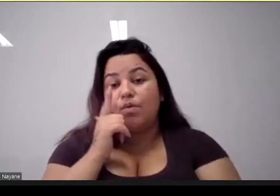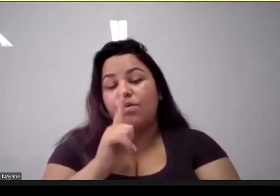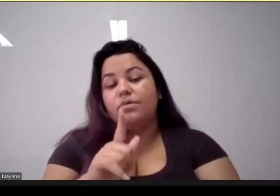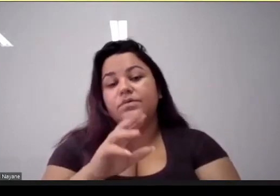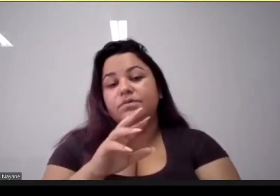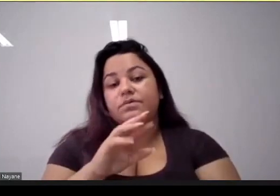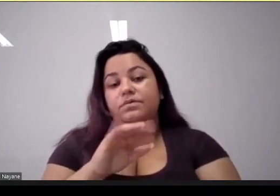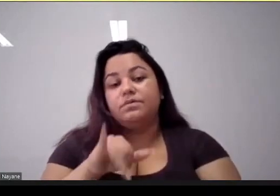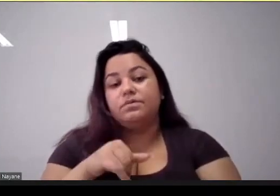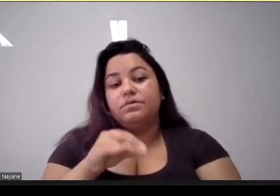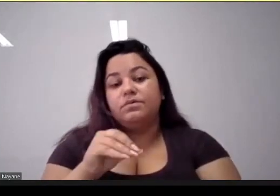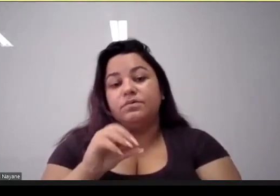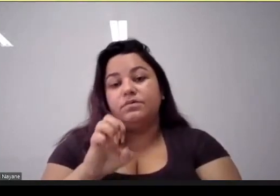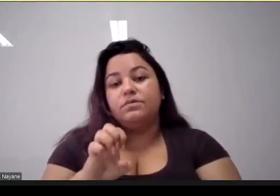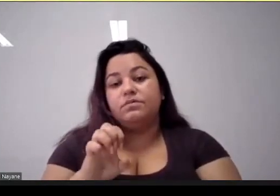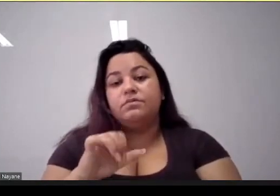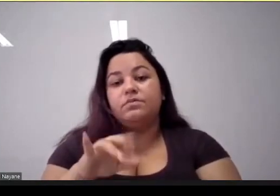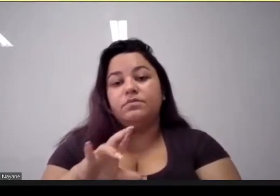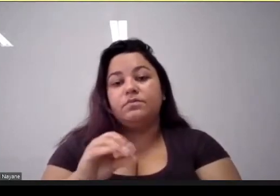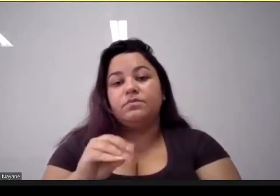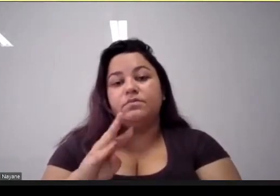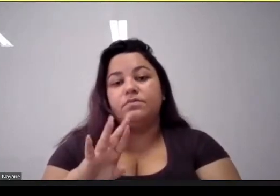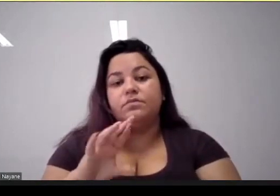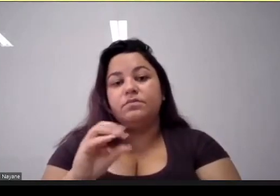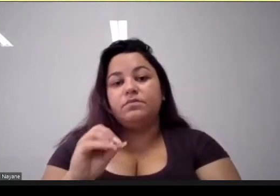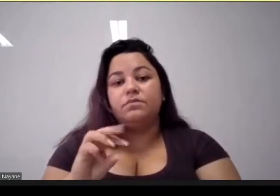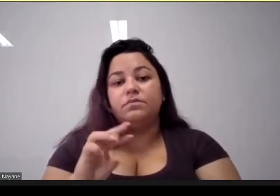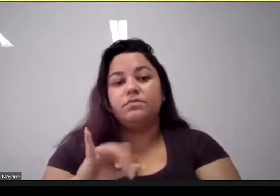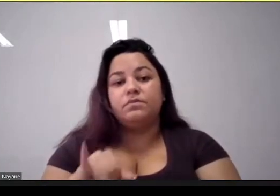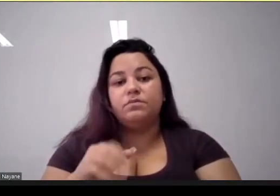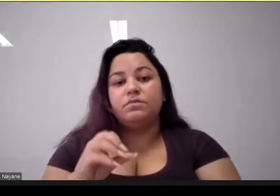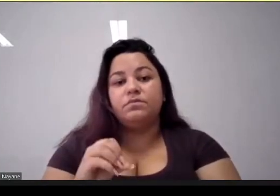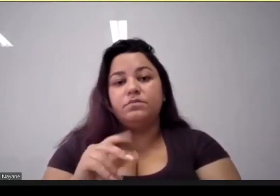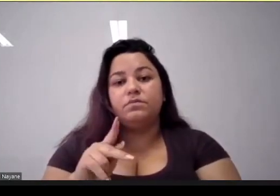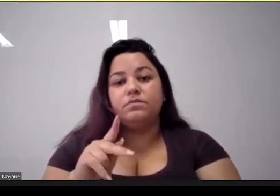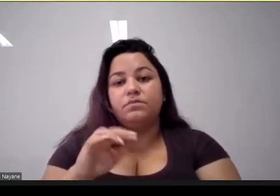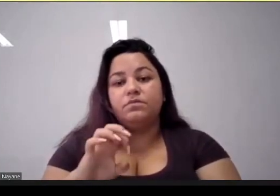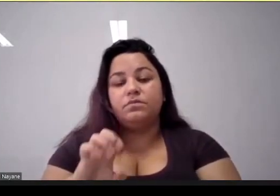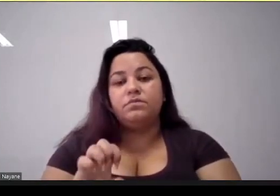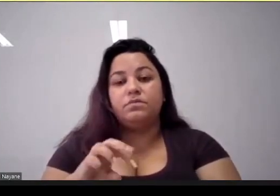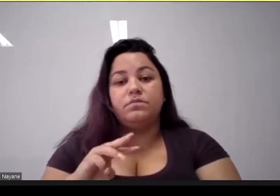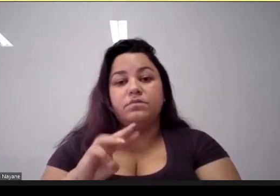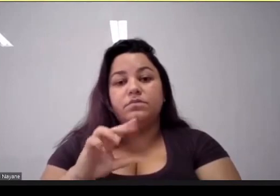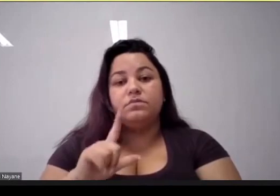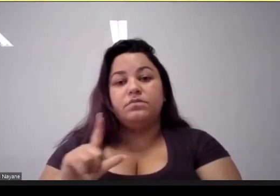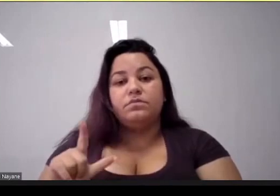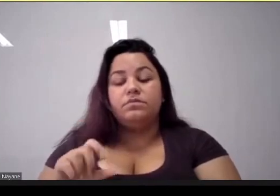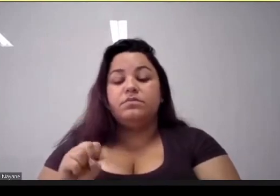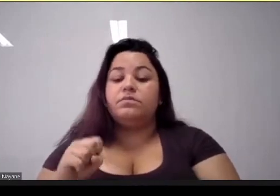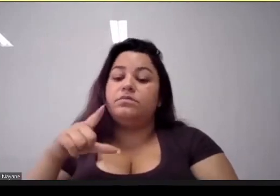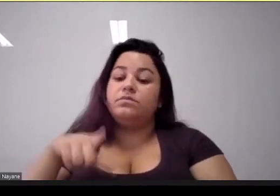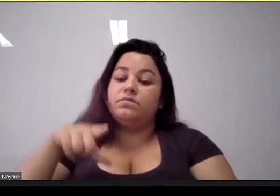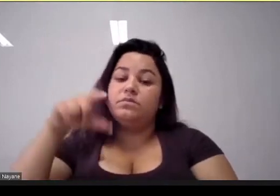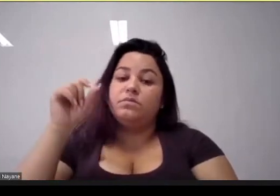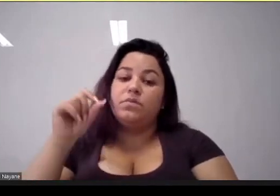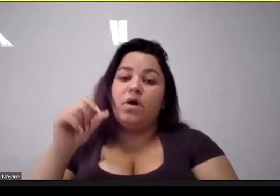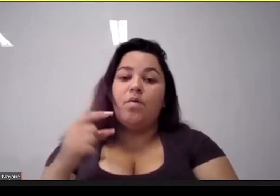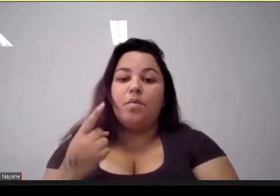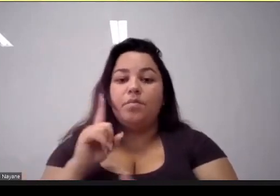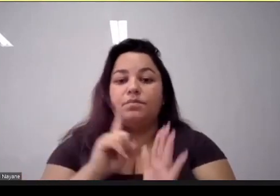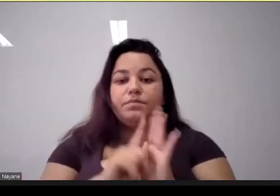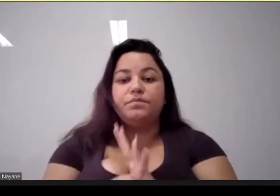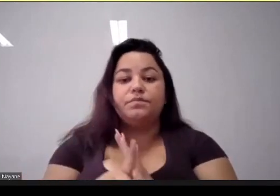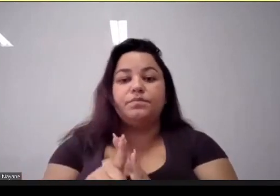Thank you once again, Zé Roberto and Jackie Wells. As well, we have selected